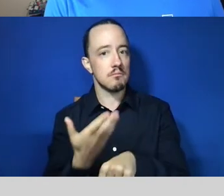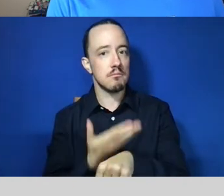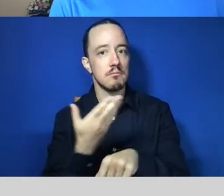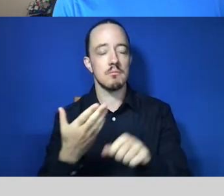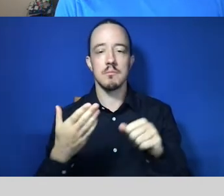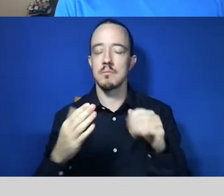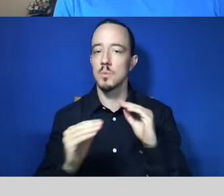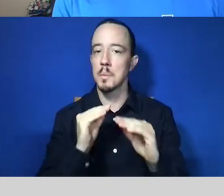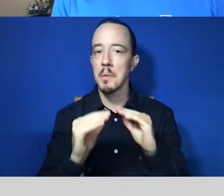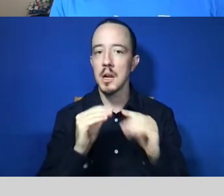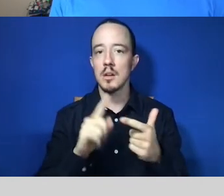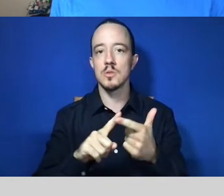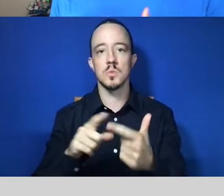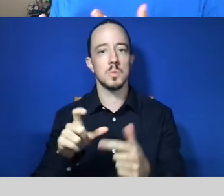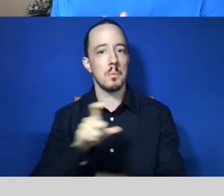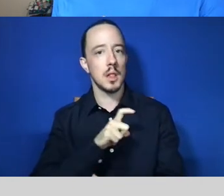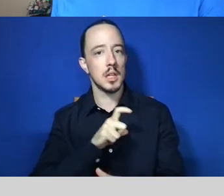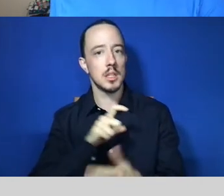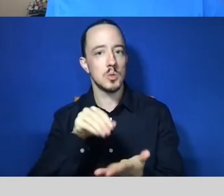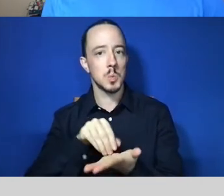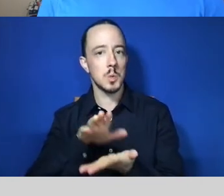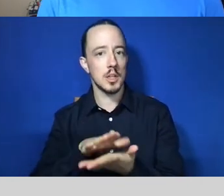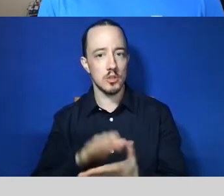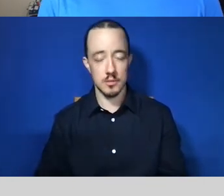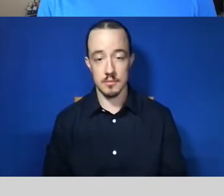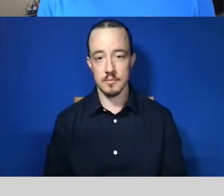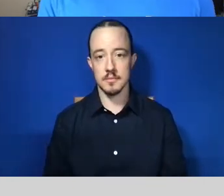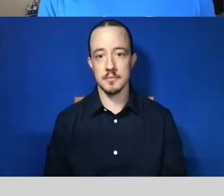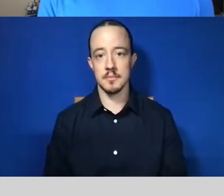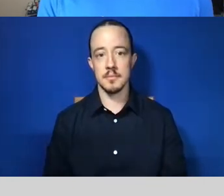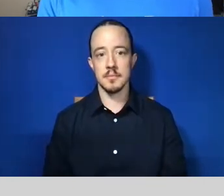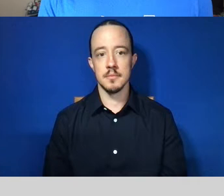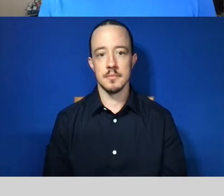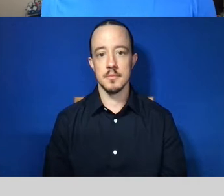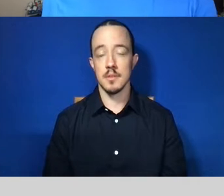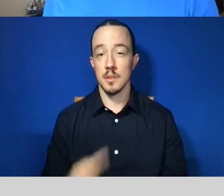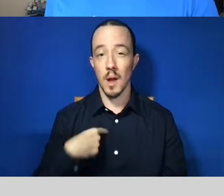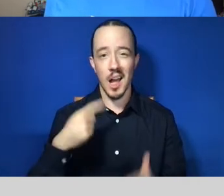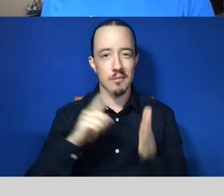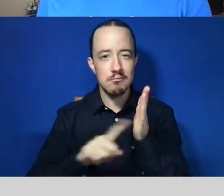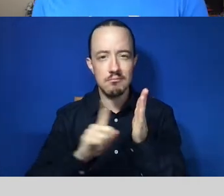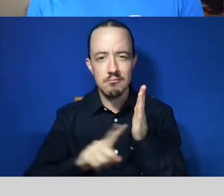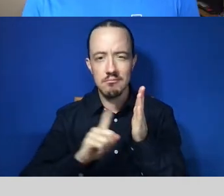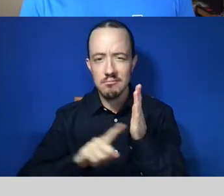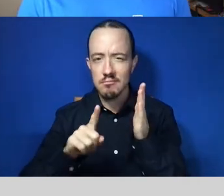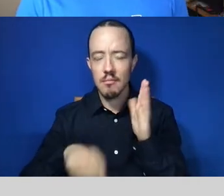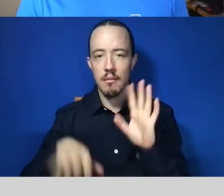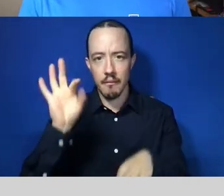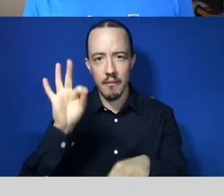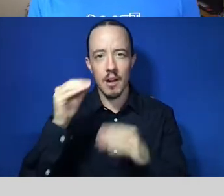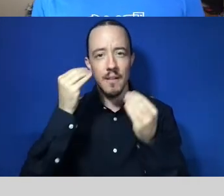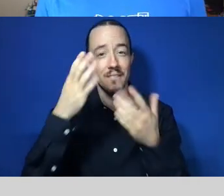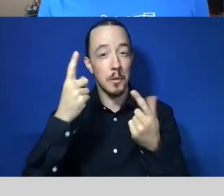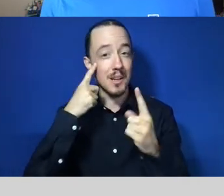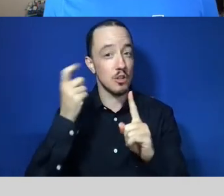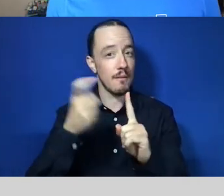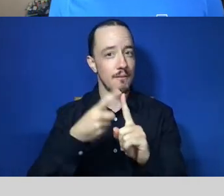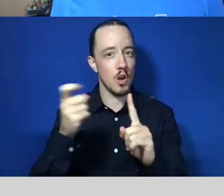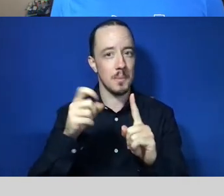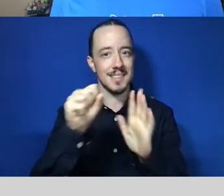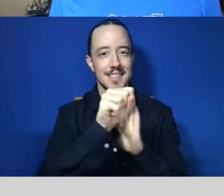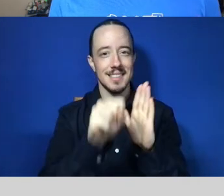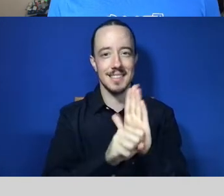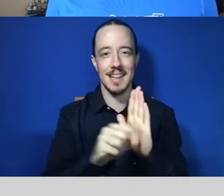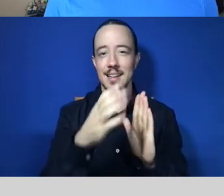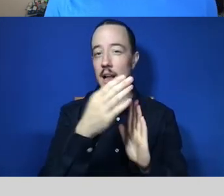street repairs to police records. Upon further investigation, I found that there was even